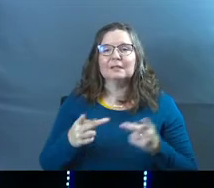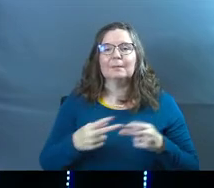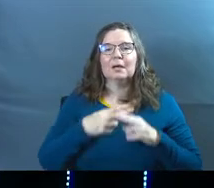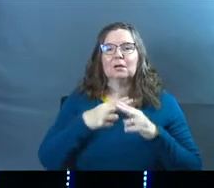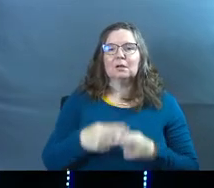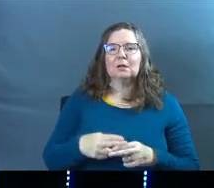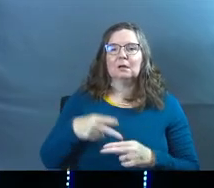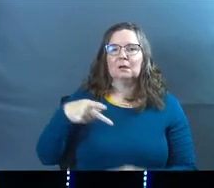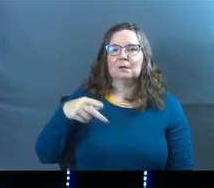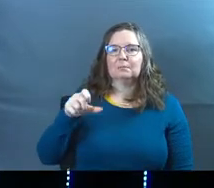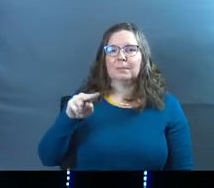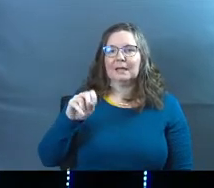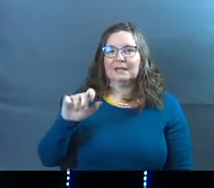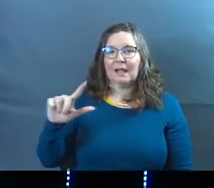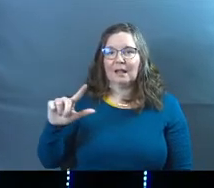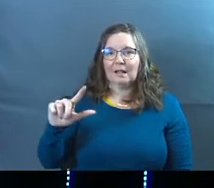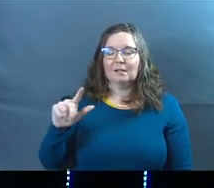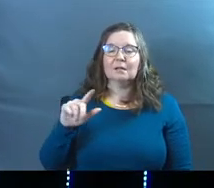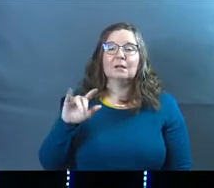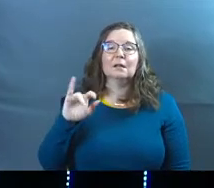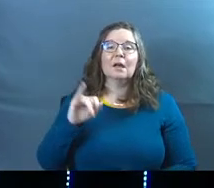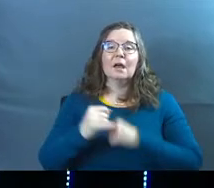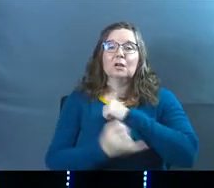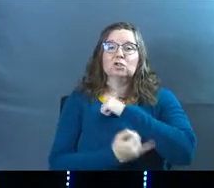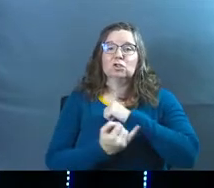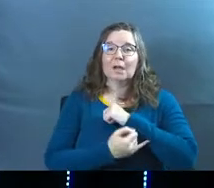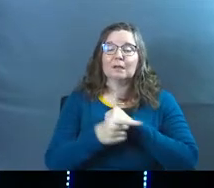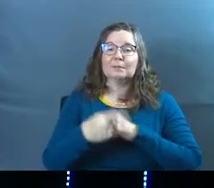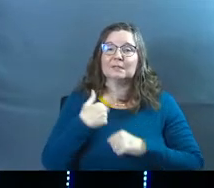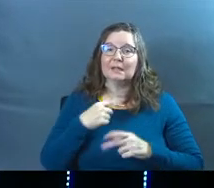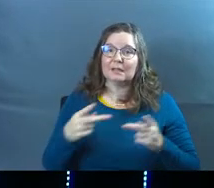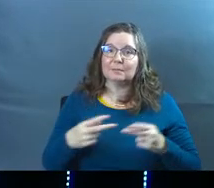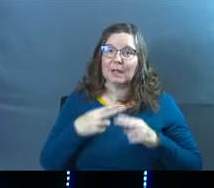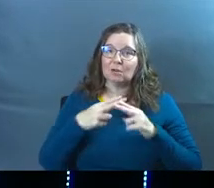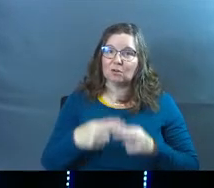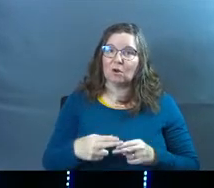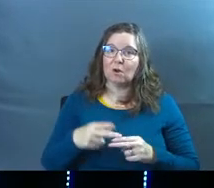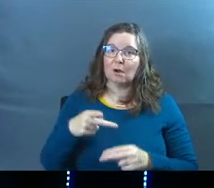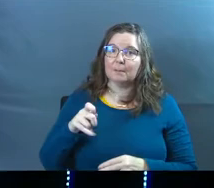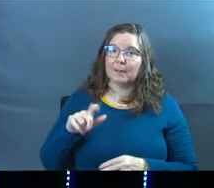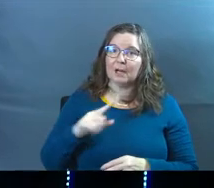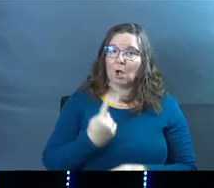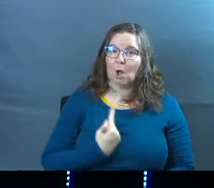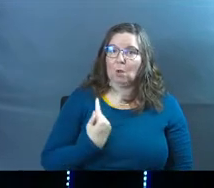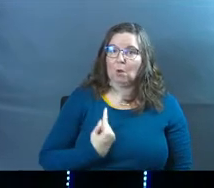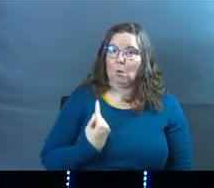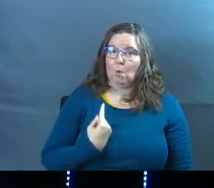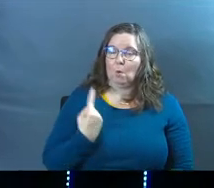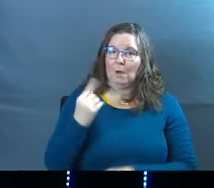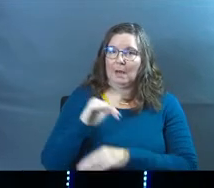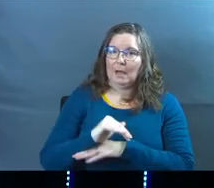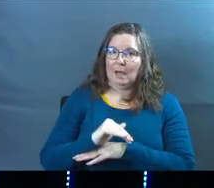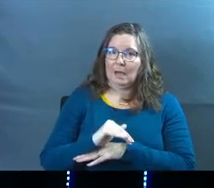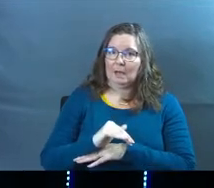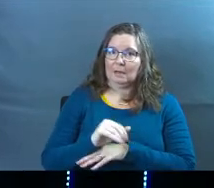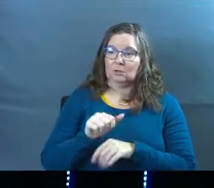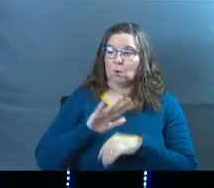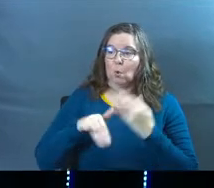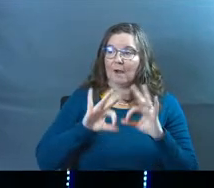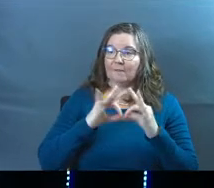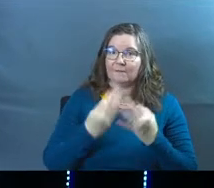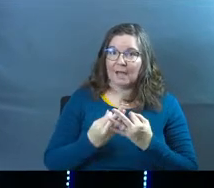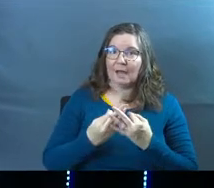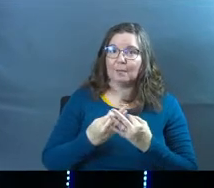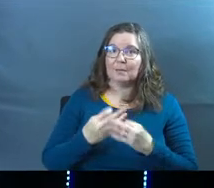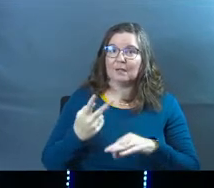place called Peniel. And Jacob is in this place called Peniel all alone one night. He has sent all of his family and